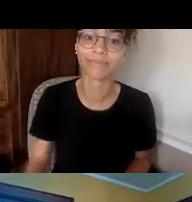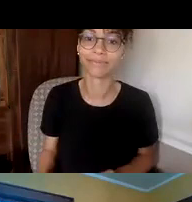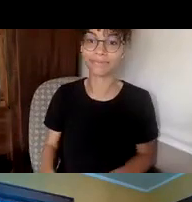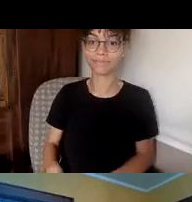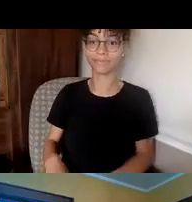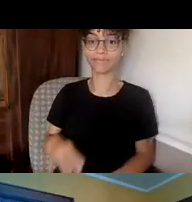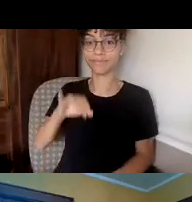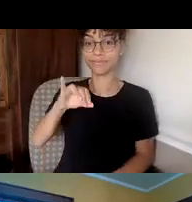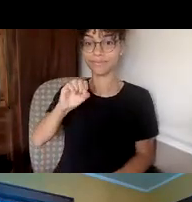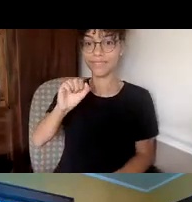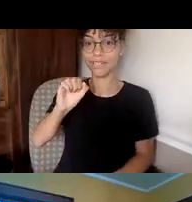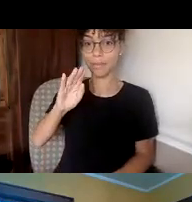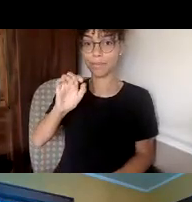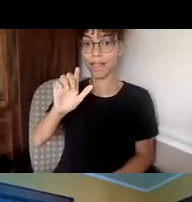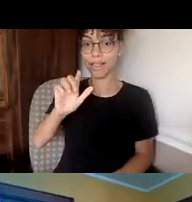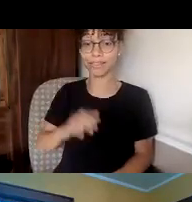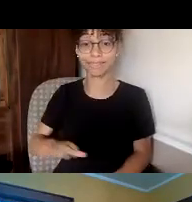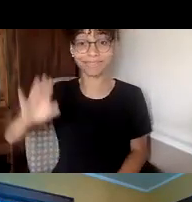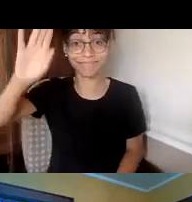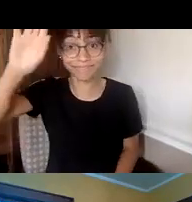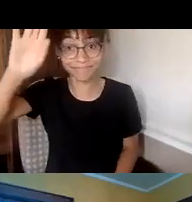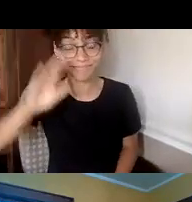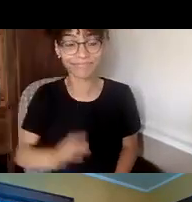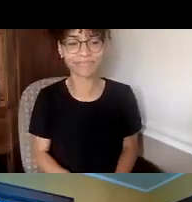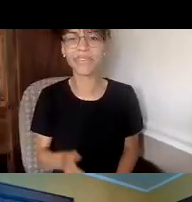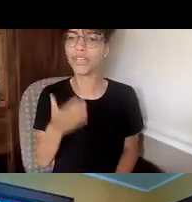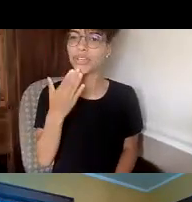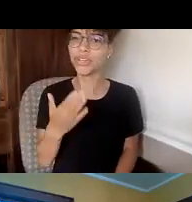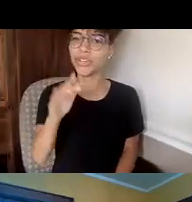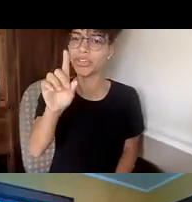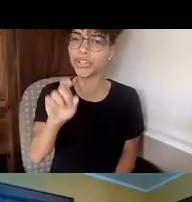Go ahead, Isabel. Isabel speaking. That's a great question.